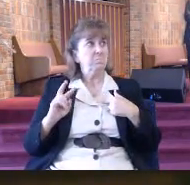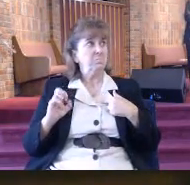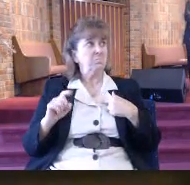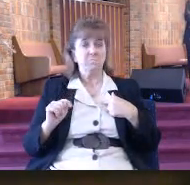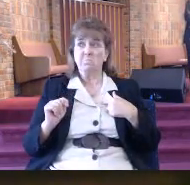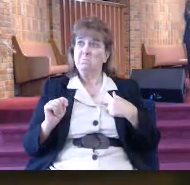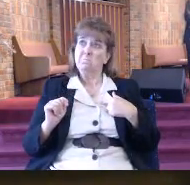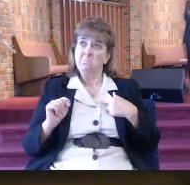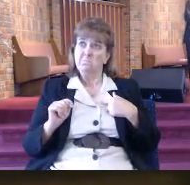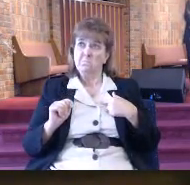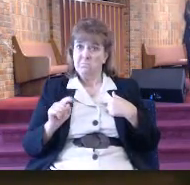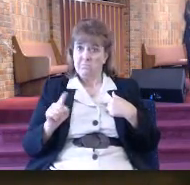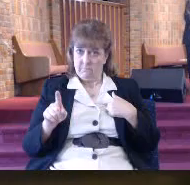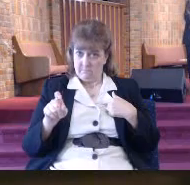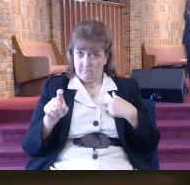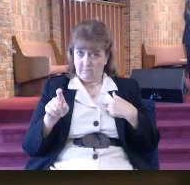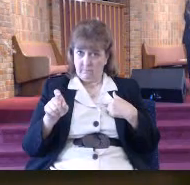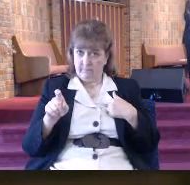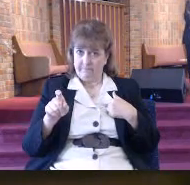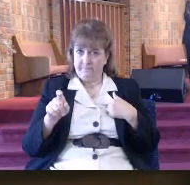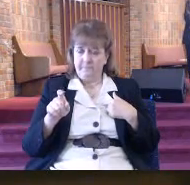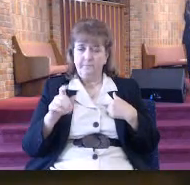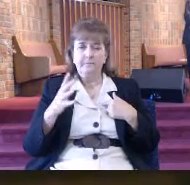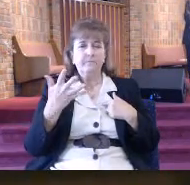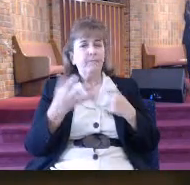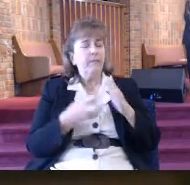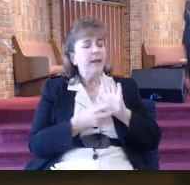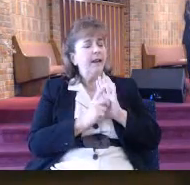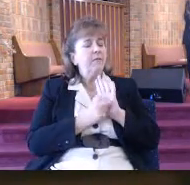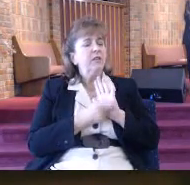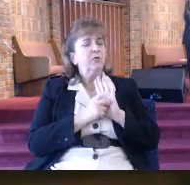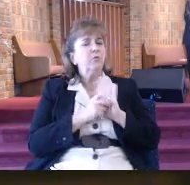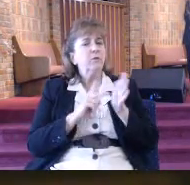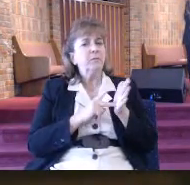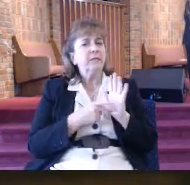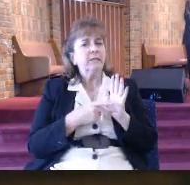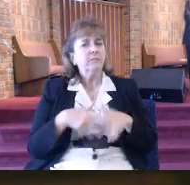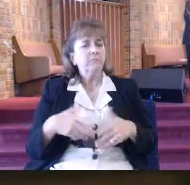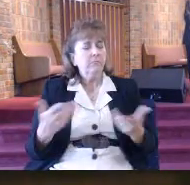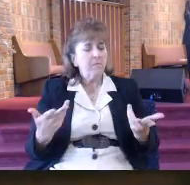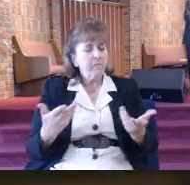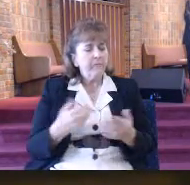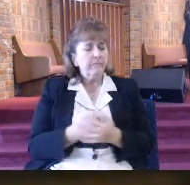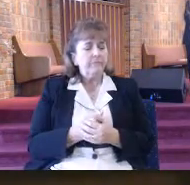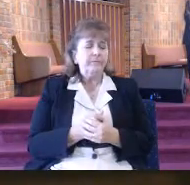Perhaps how we define it, there may be a number of ways that we